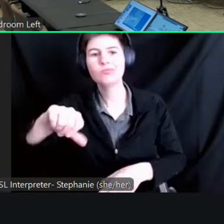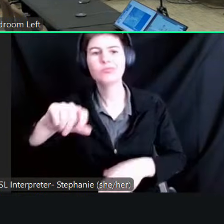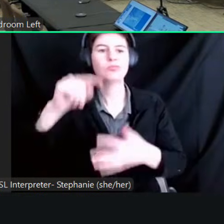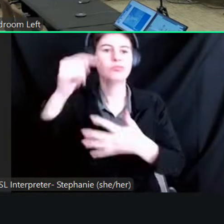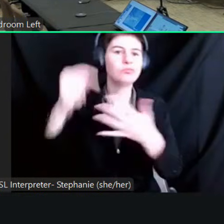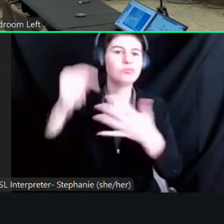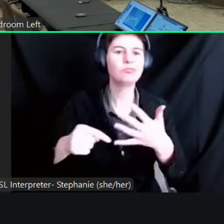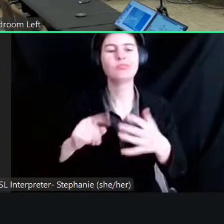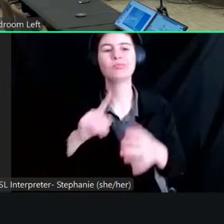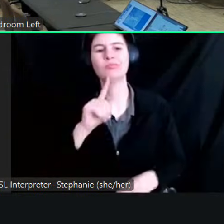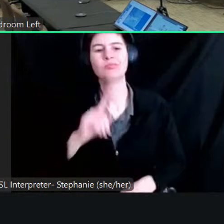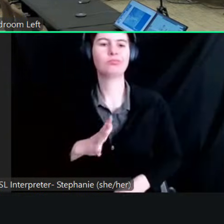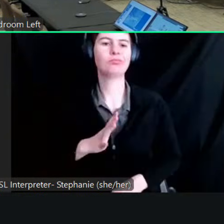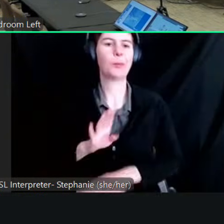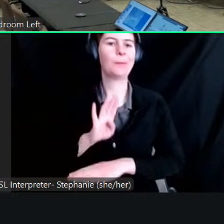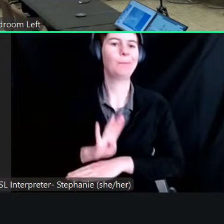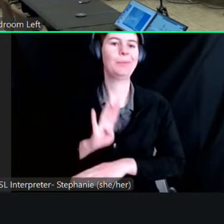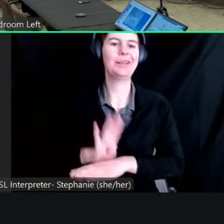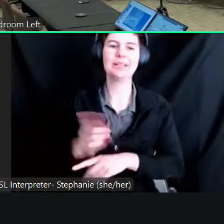which requires a vote.